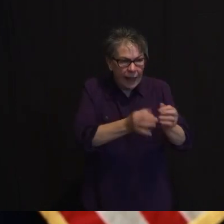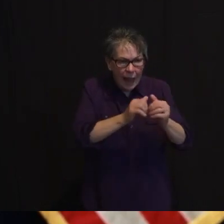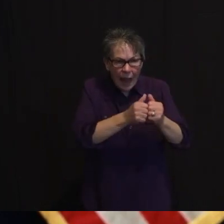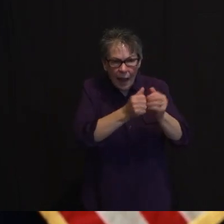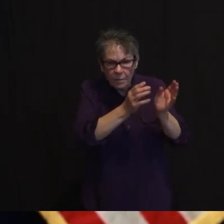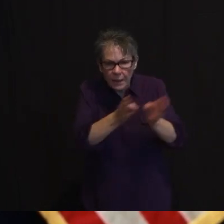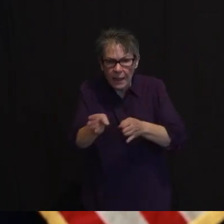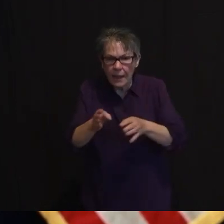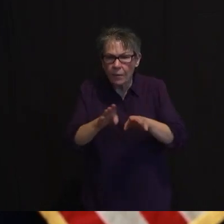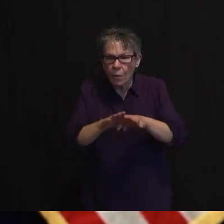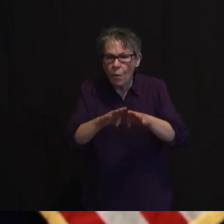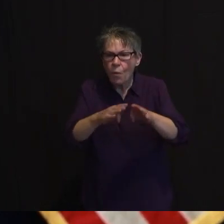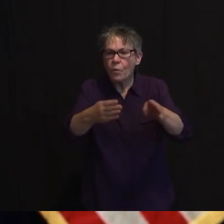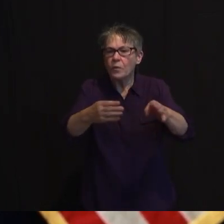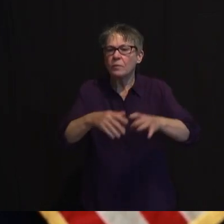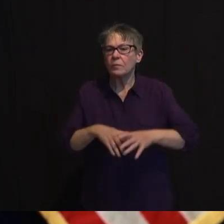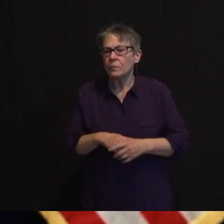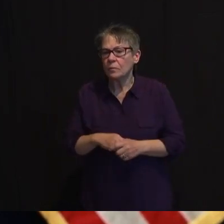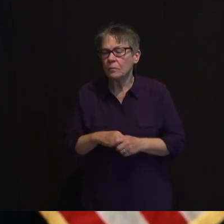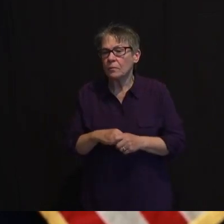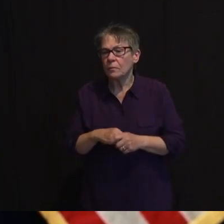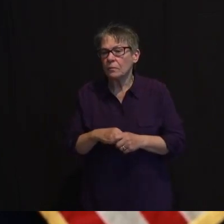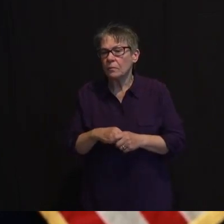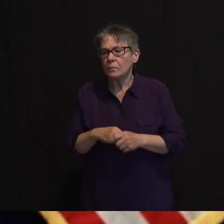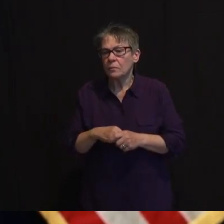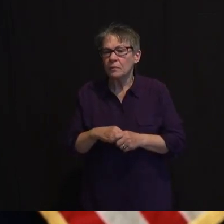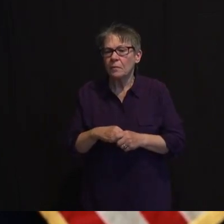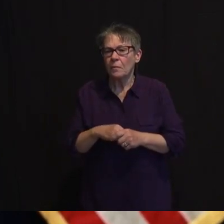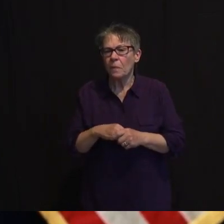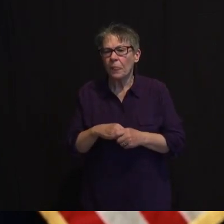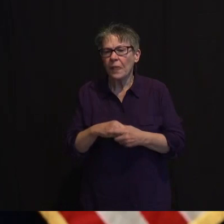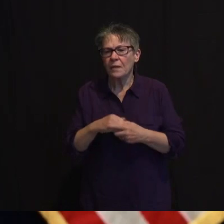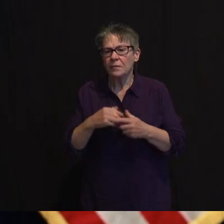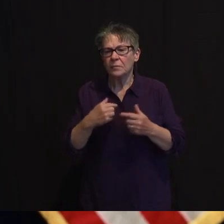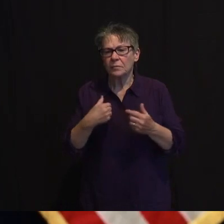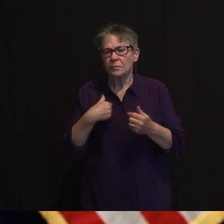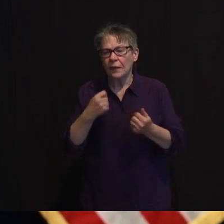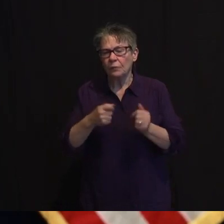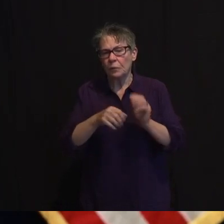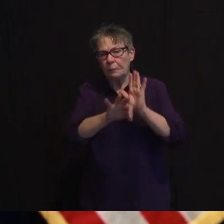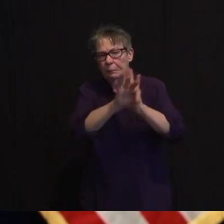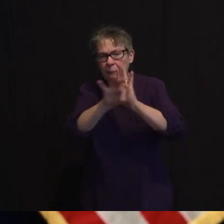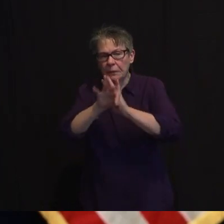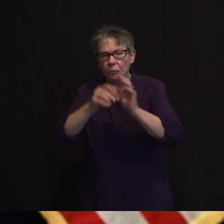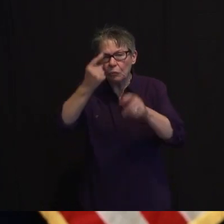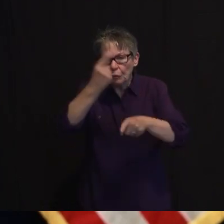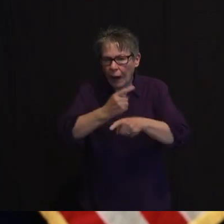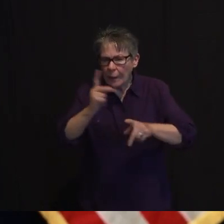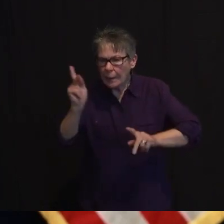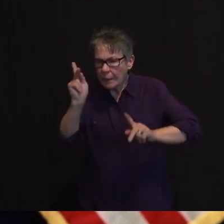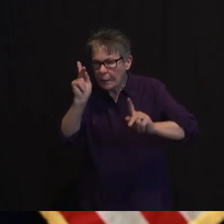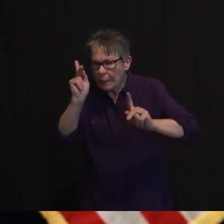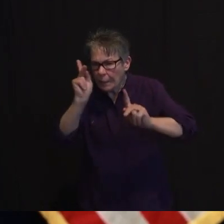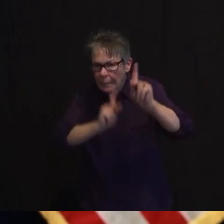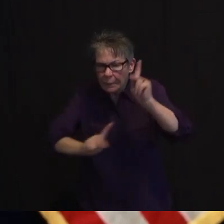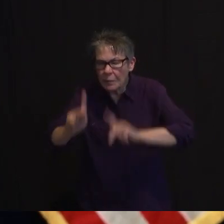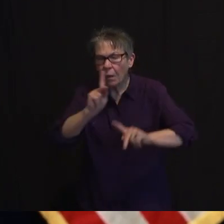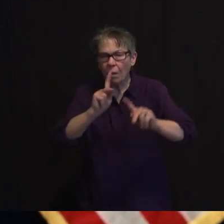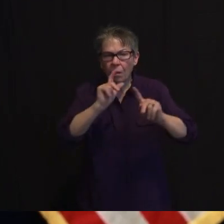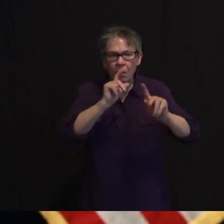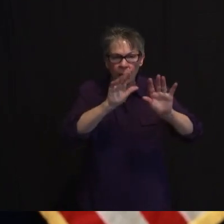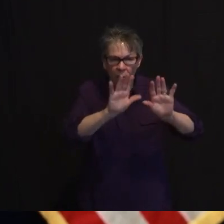the economic piece. And then I assume there's a meeting sooner than later. I would guess this week, and my guess is it's